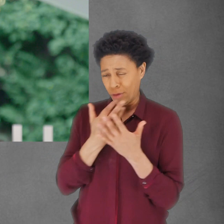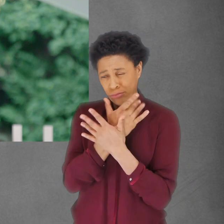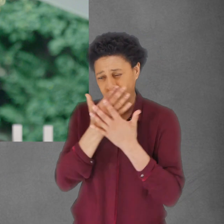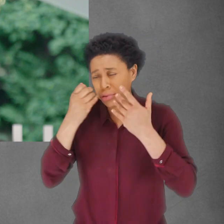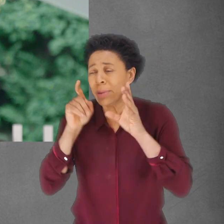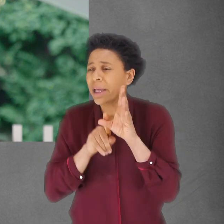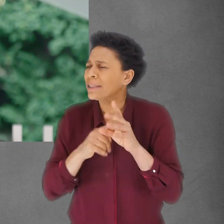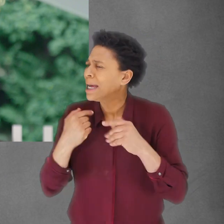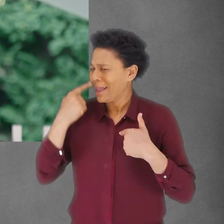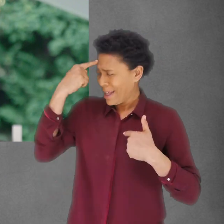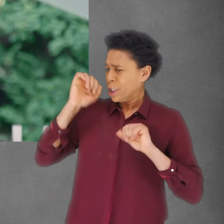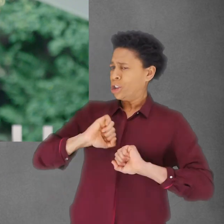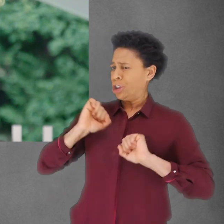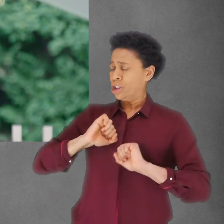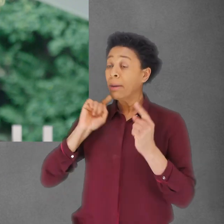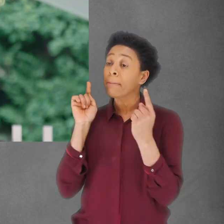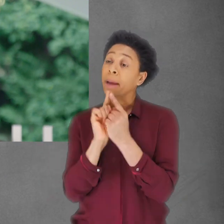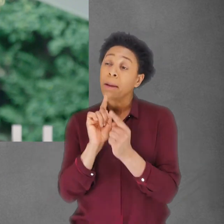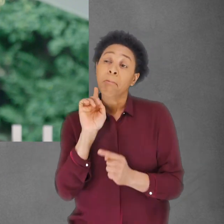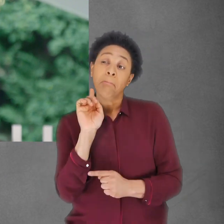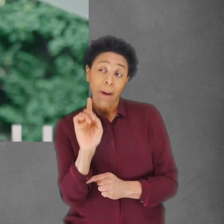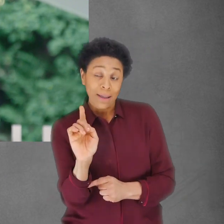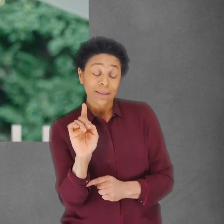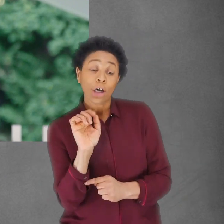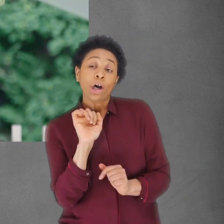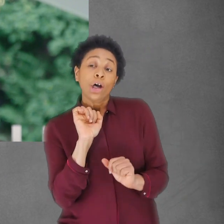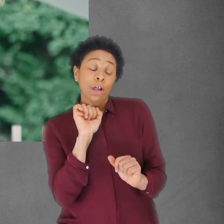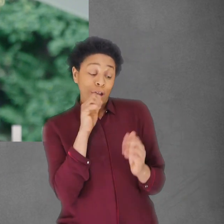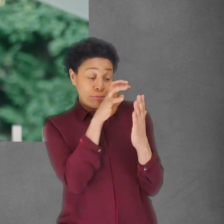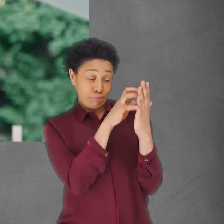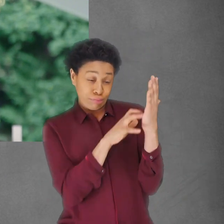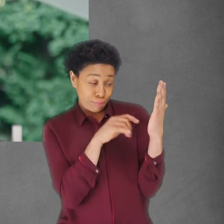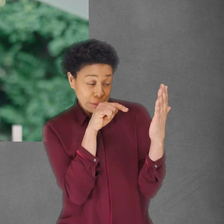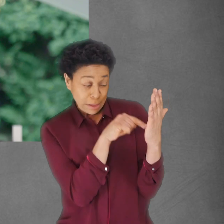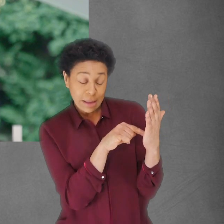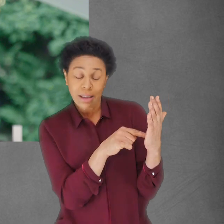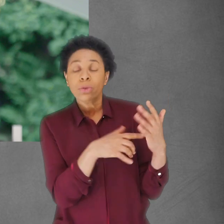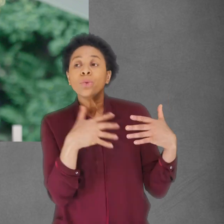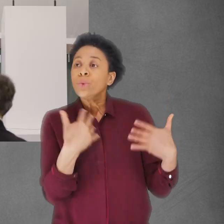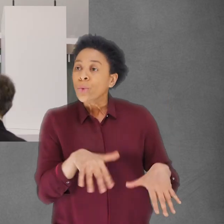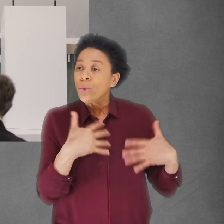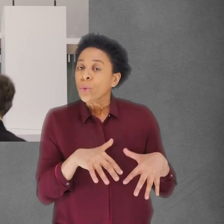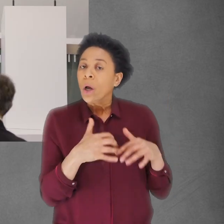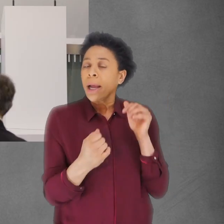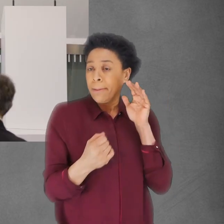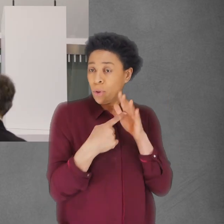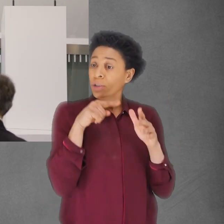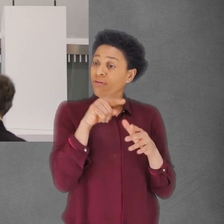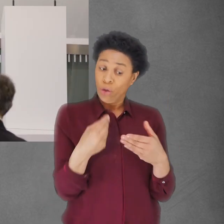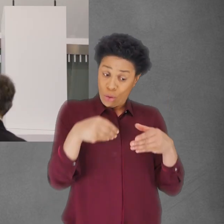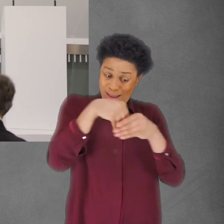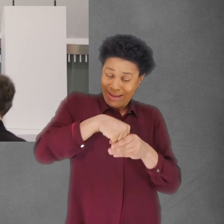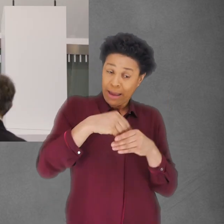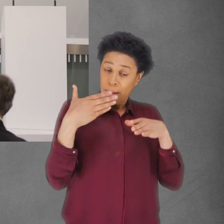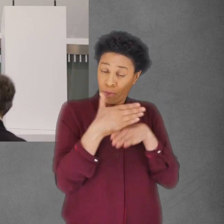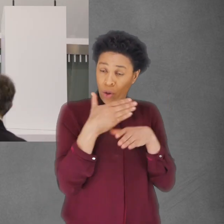for several years now. I don't think you've met yet, but that it is kind of like this key reference for both